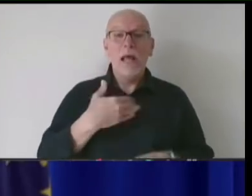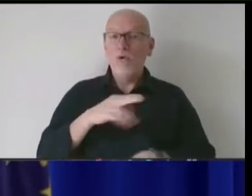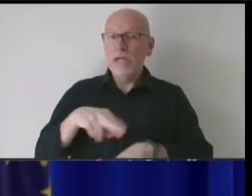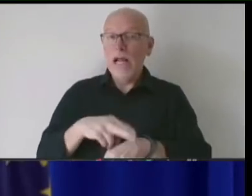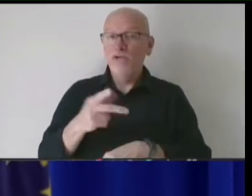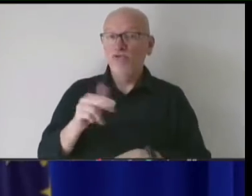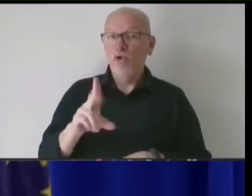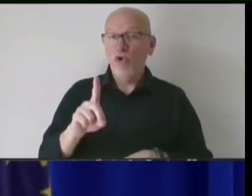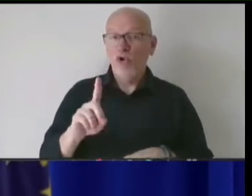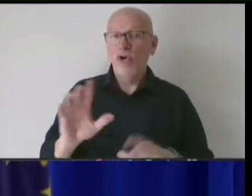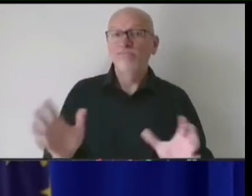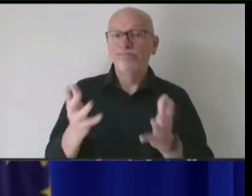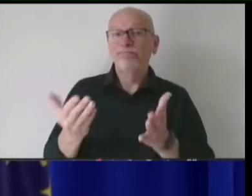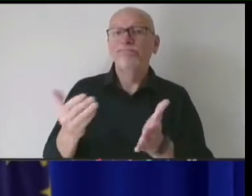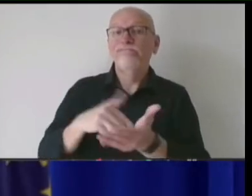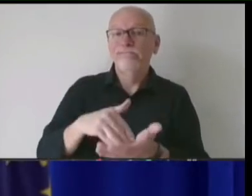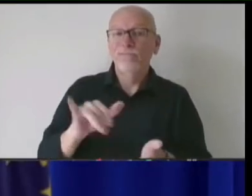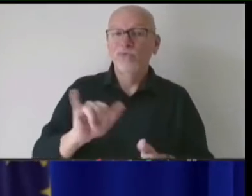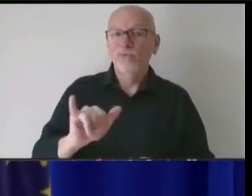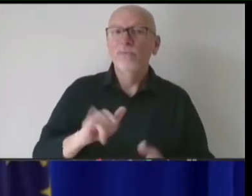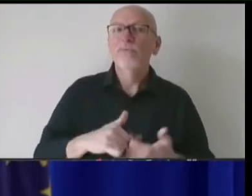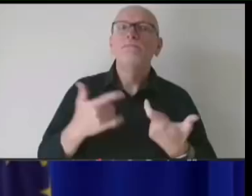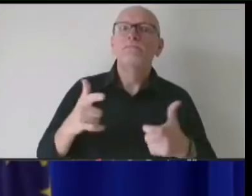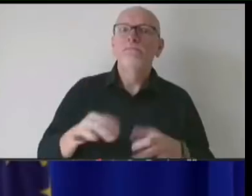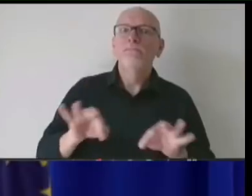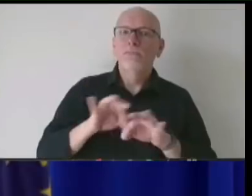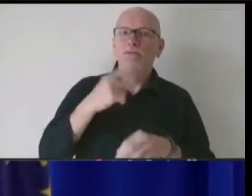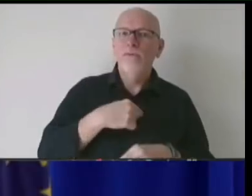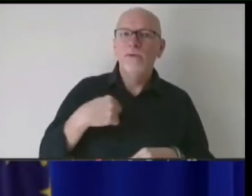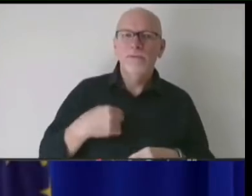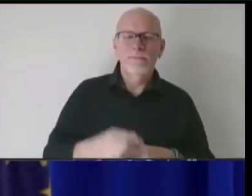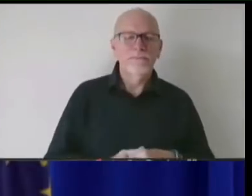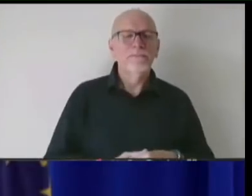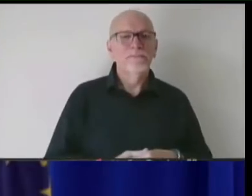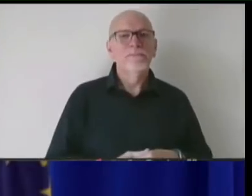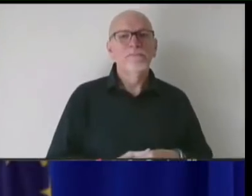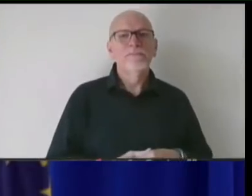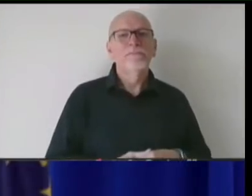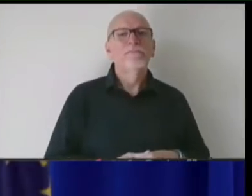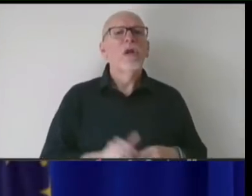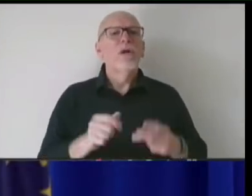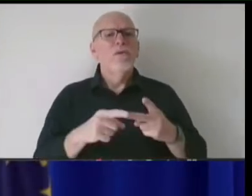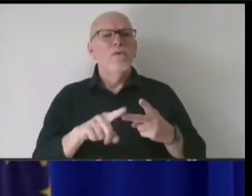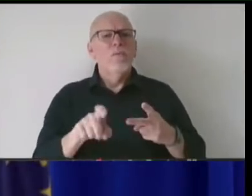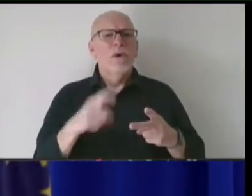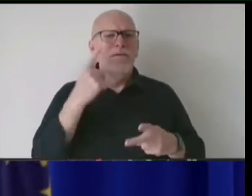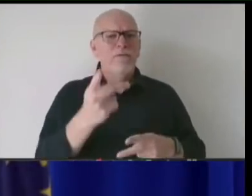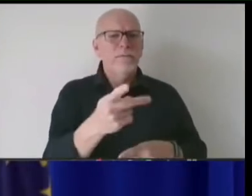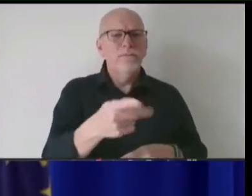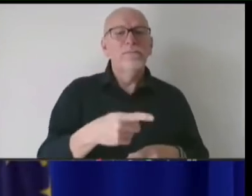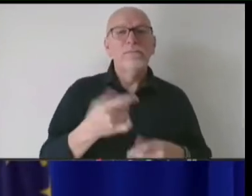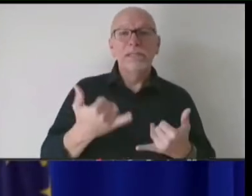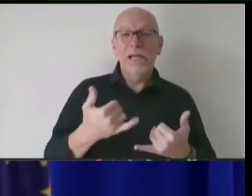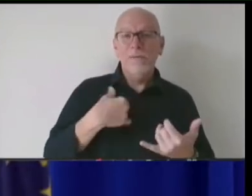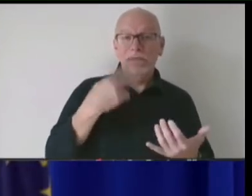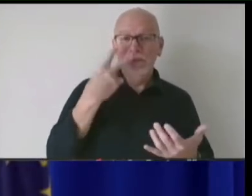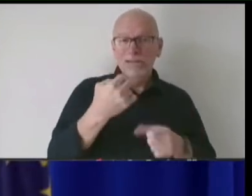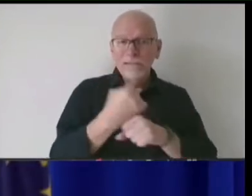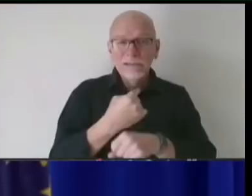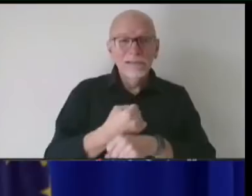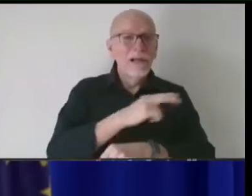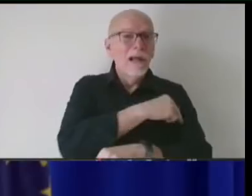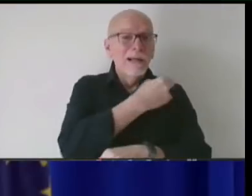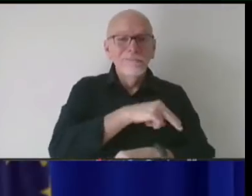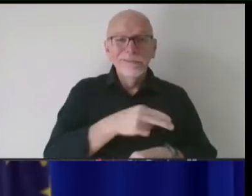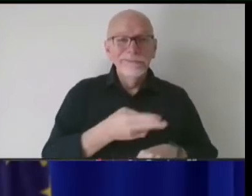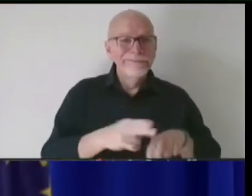which is tremendously important for us. Yes. A follow-up question just for both of you. As we stand here right now, I mean, we see the data, hospitalizations are going